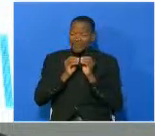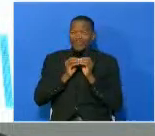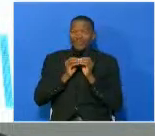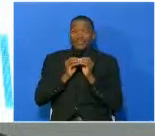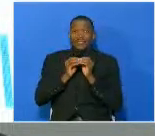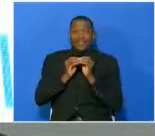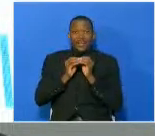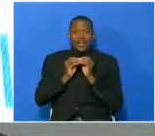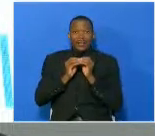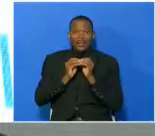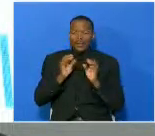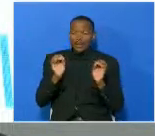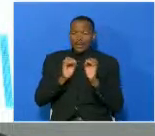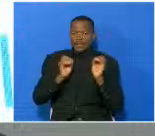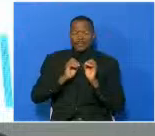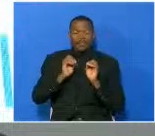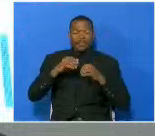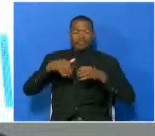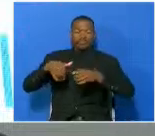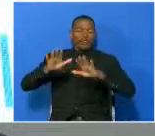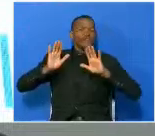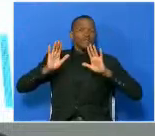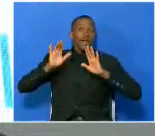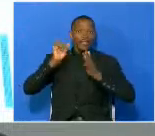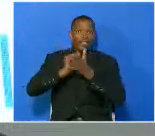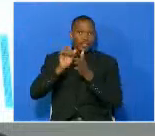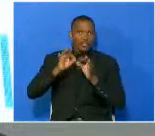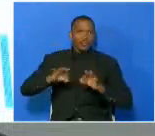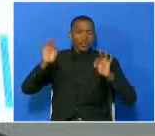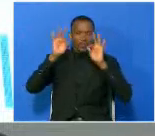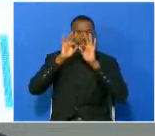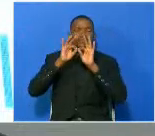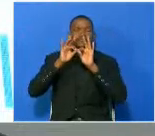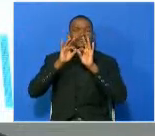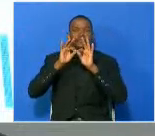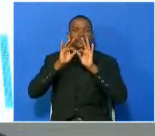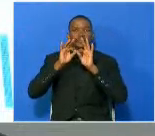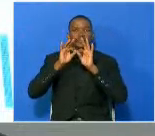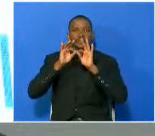And none of us quit. That is the most important thing.